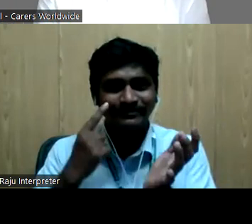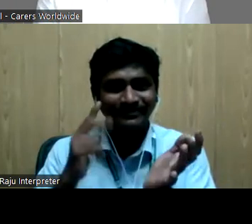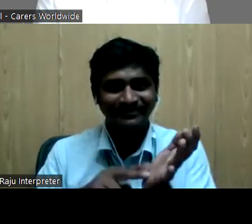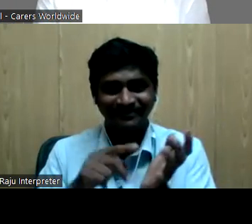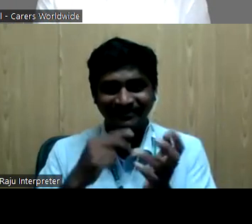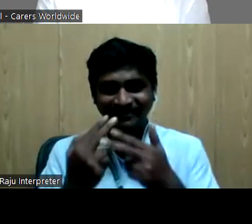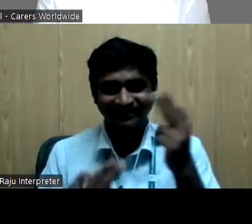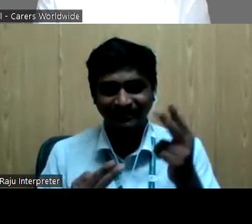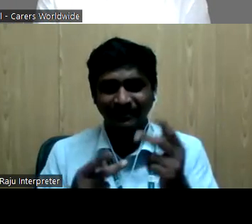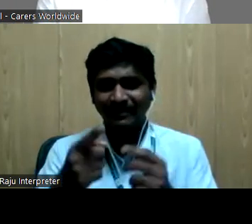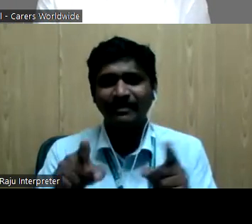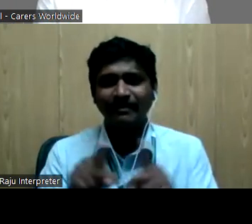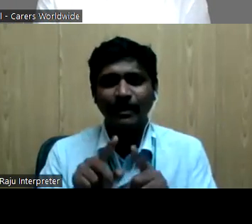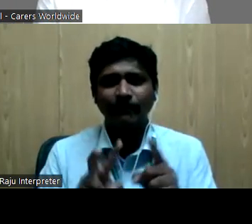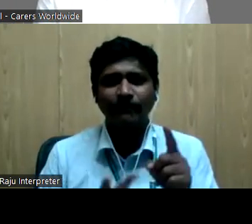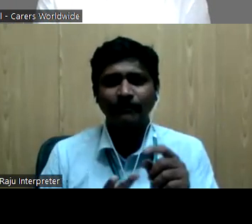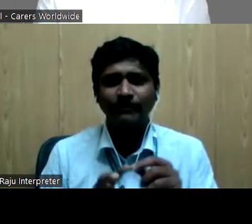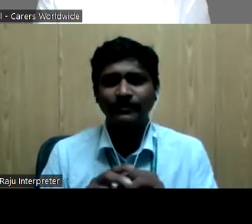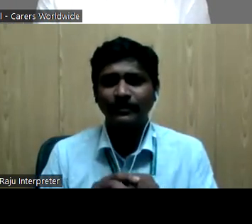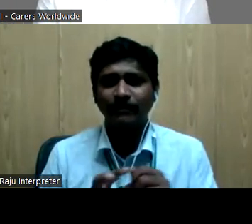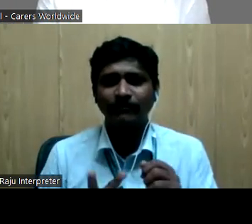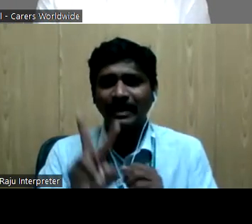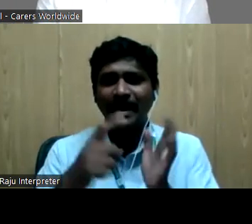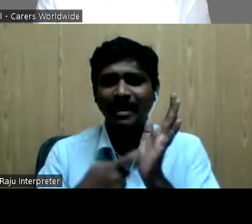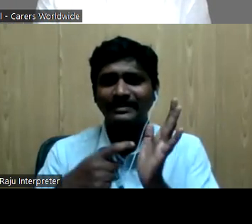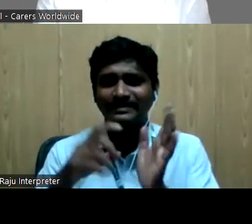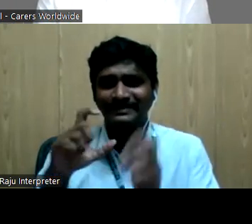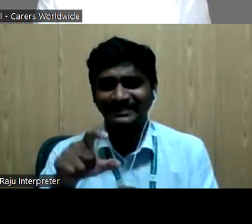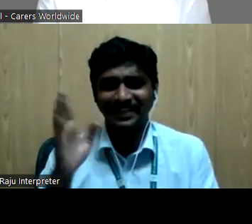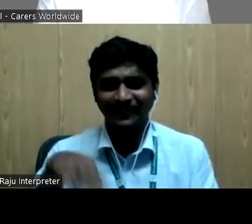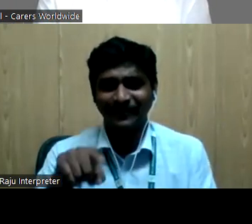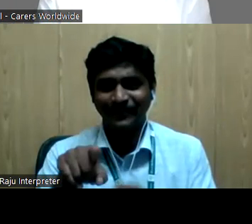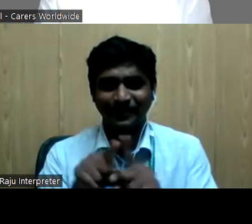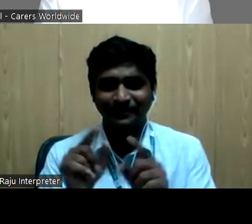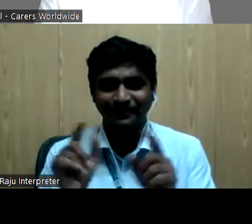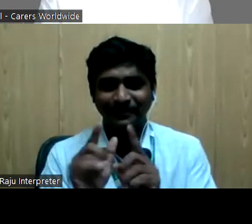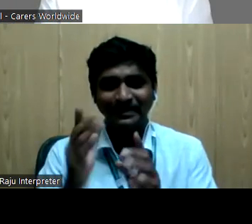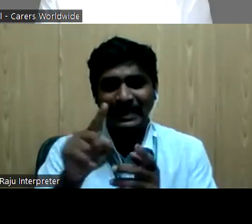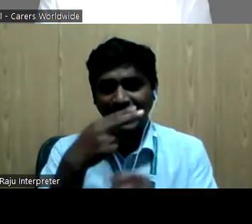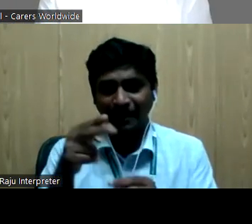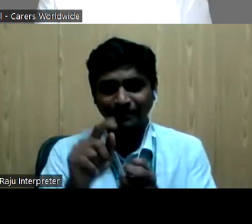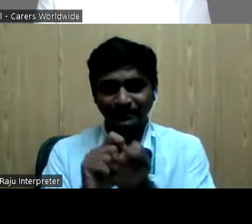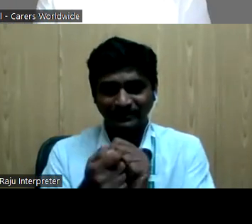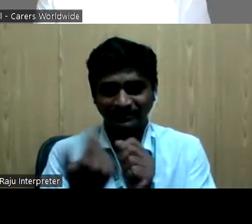is available at NIEPID. What are other ways that caregivers can find that respite?